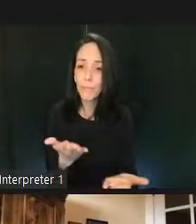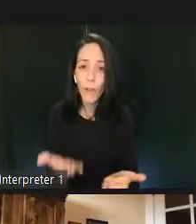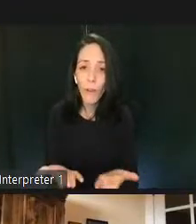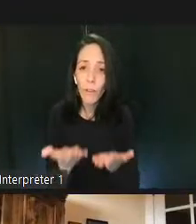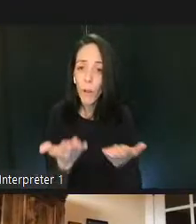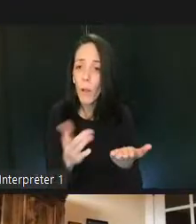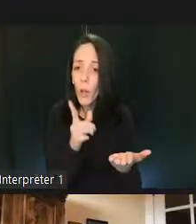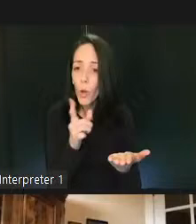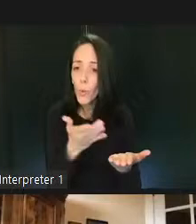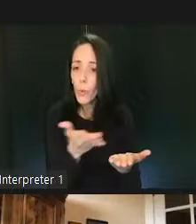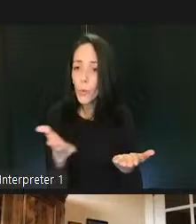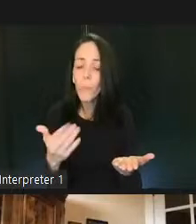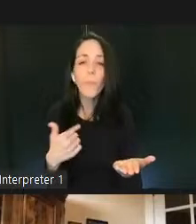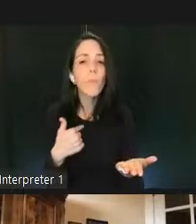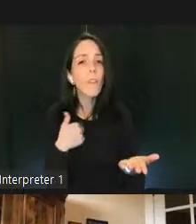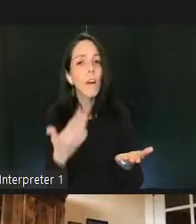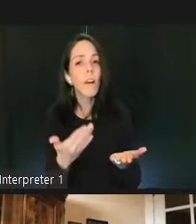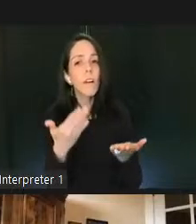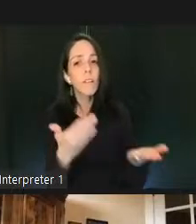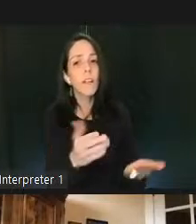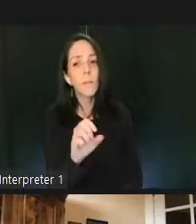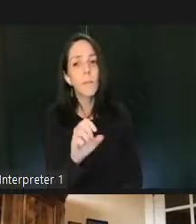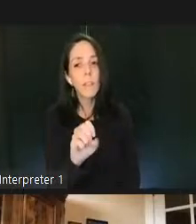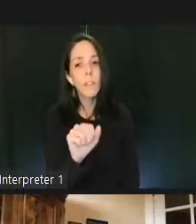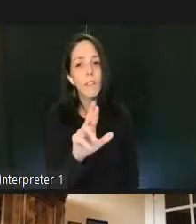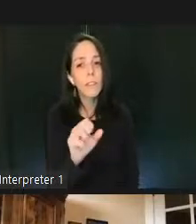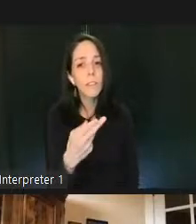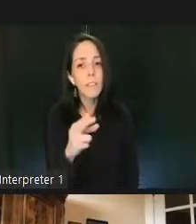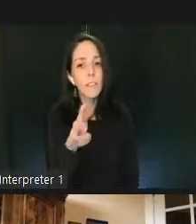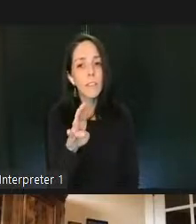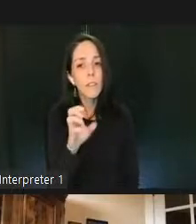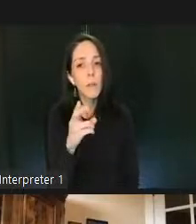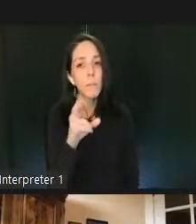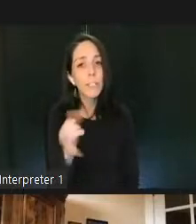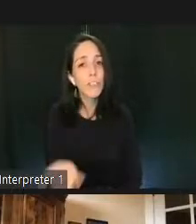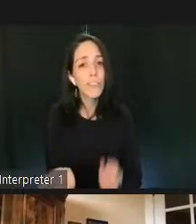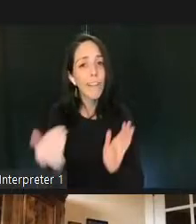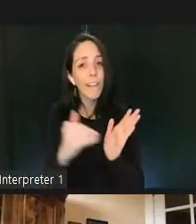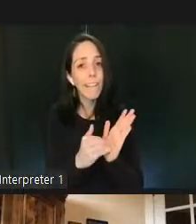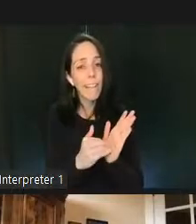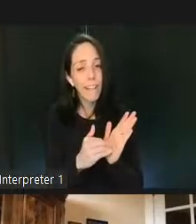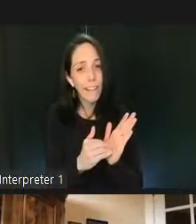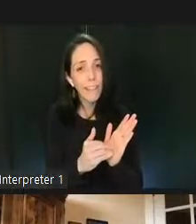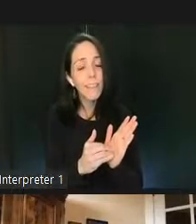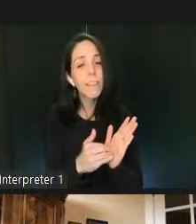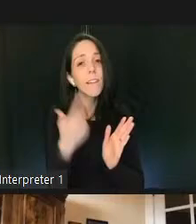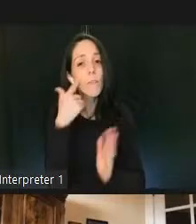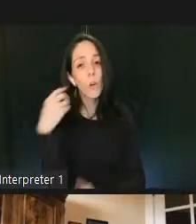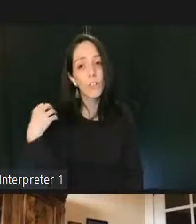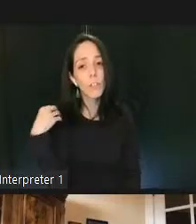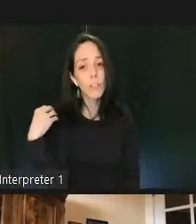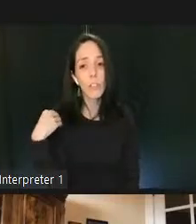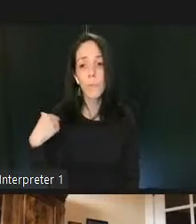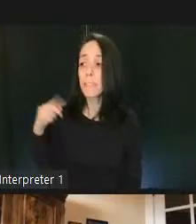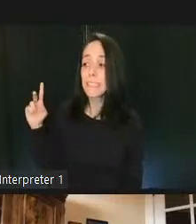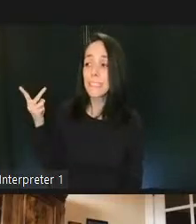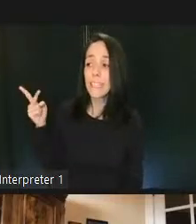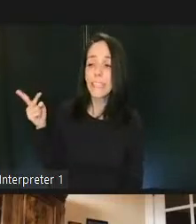I would nominate Sarah Beachy for another round as chair. I would second.